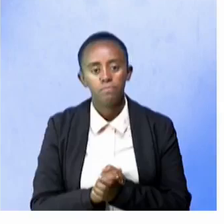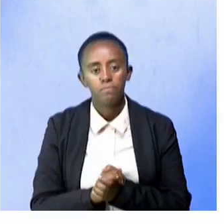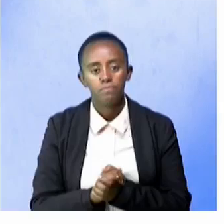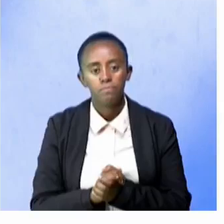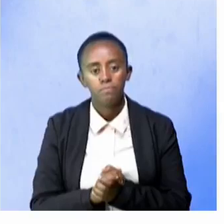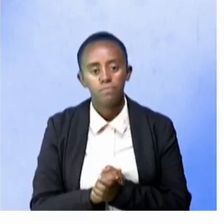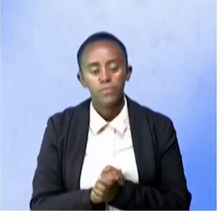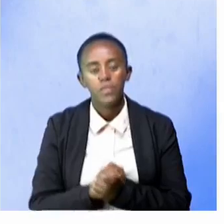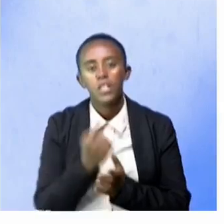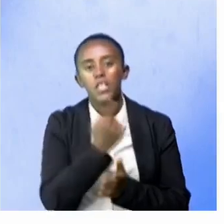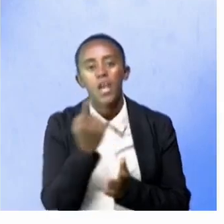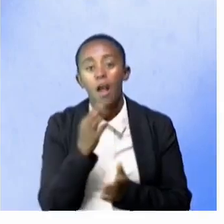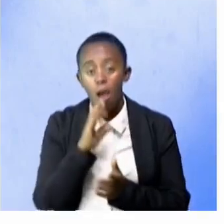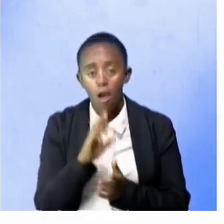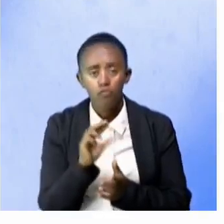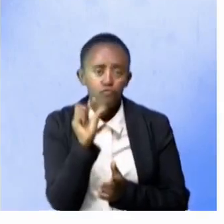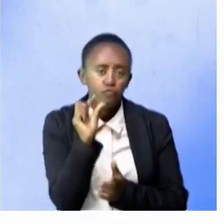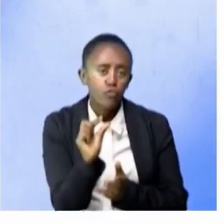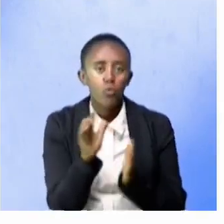few books